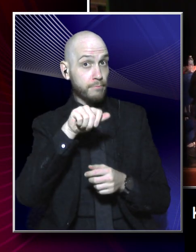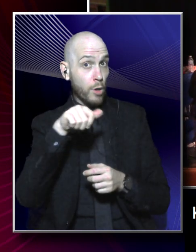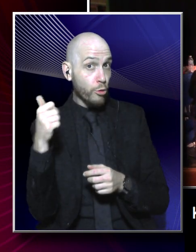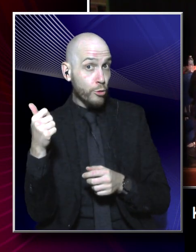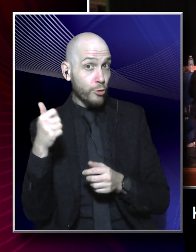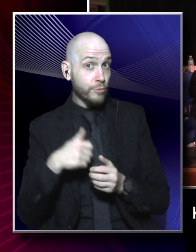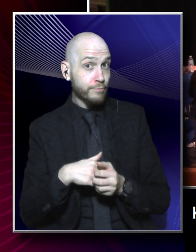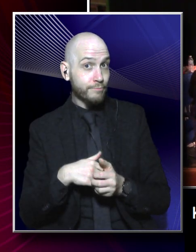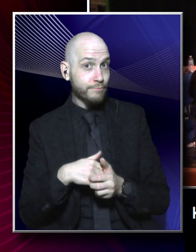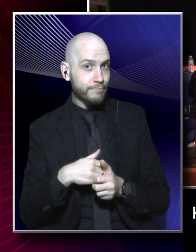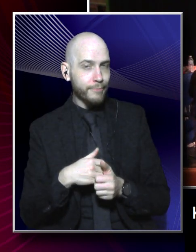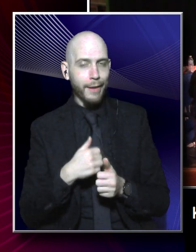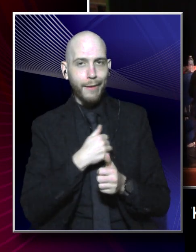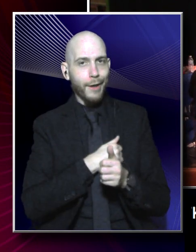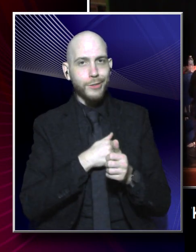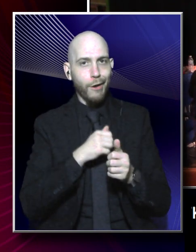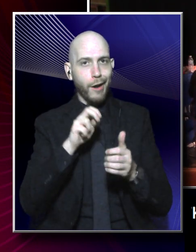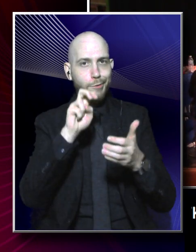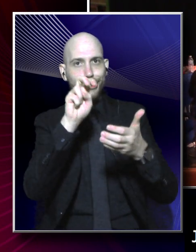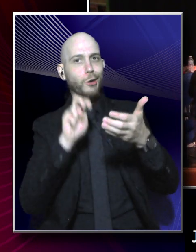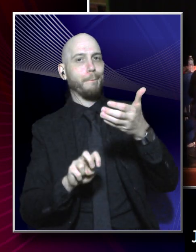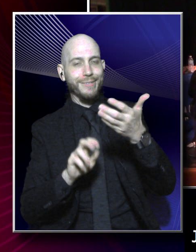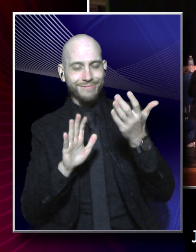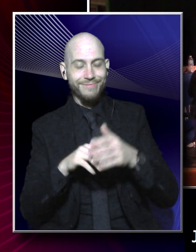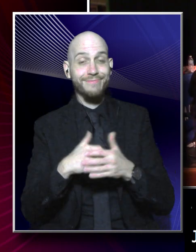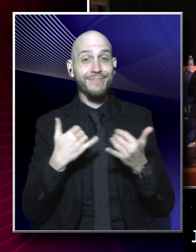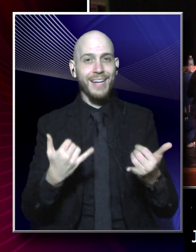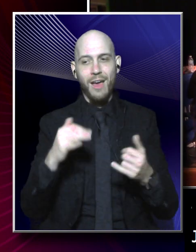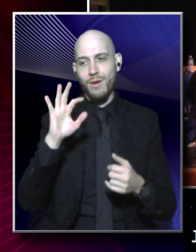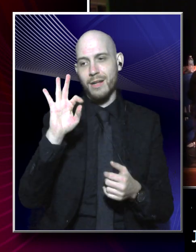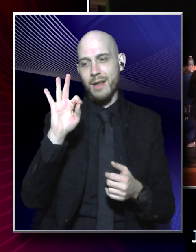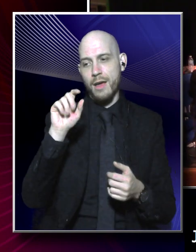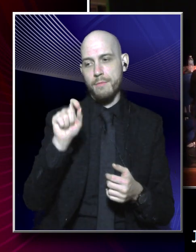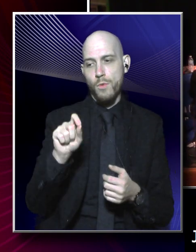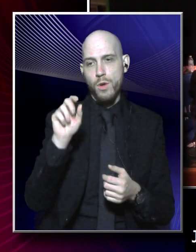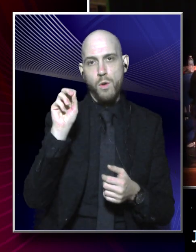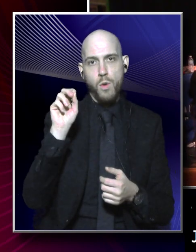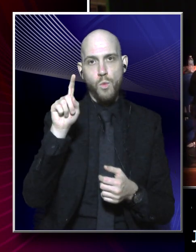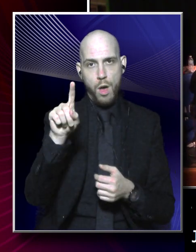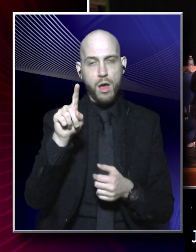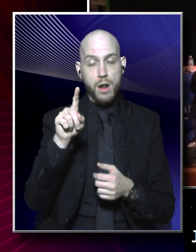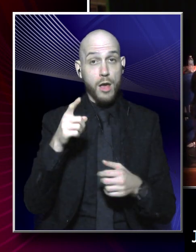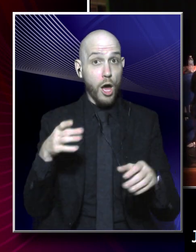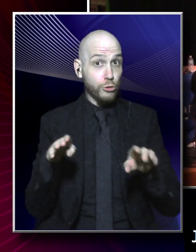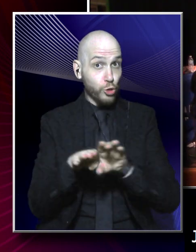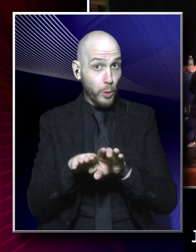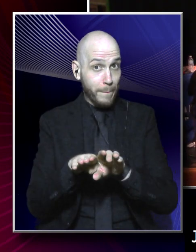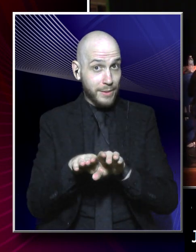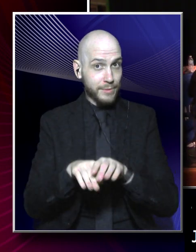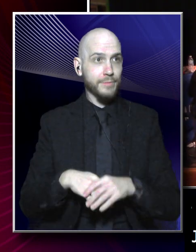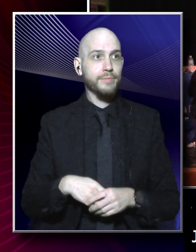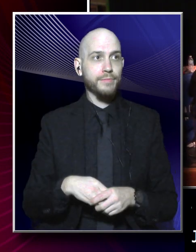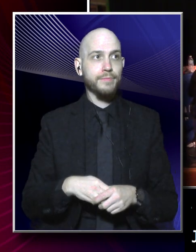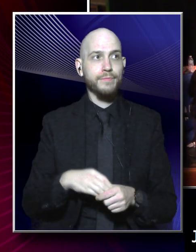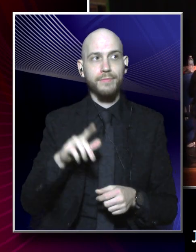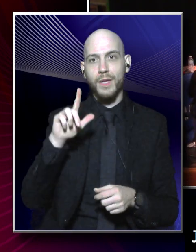All right, sorry for jumping there. 9.01, action item, adjournment.